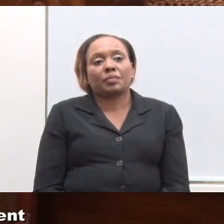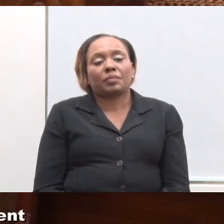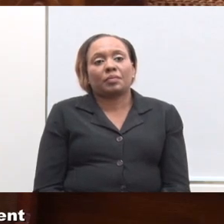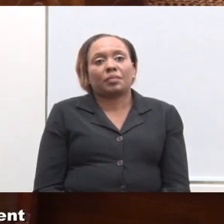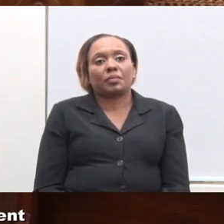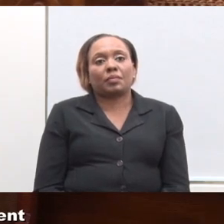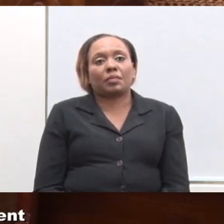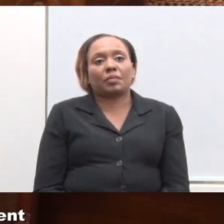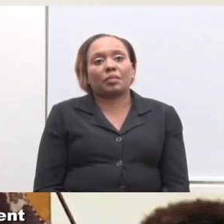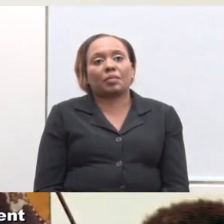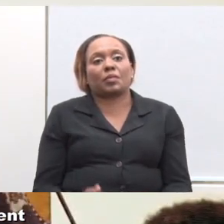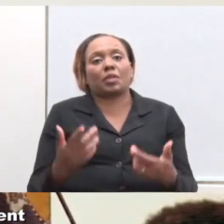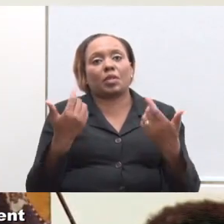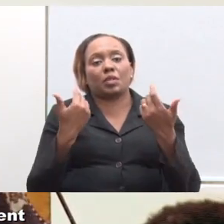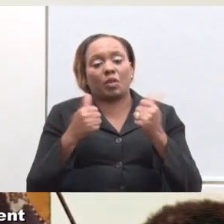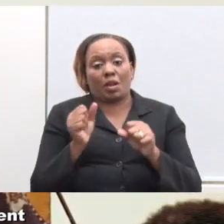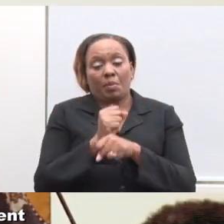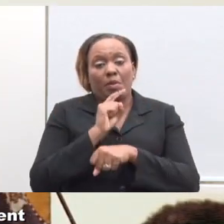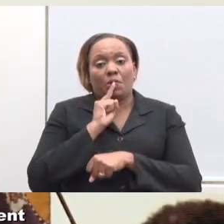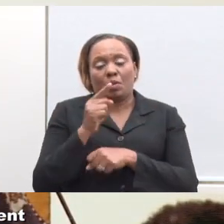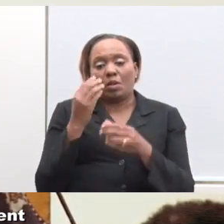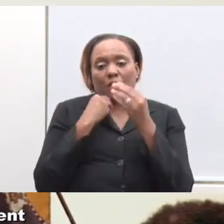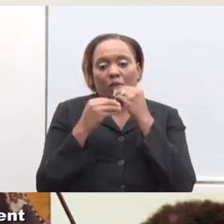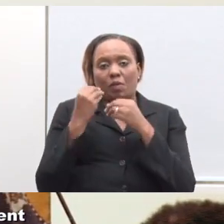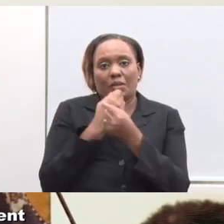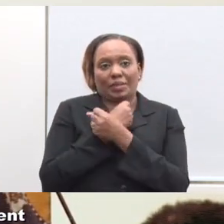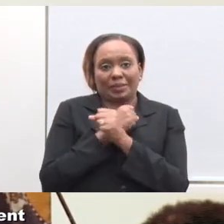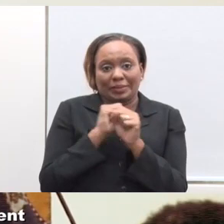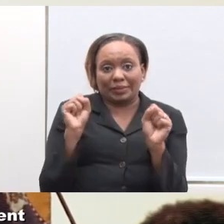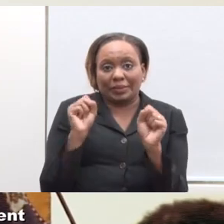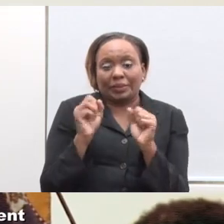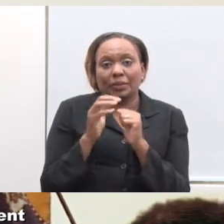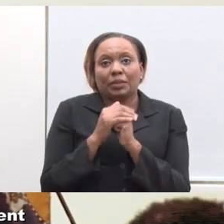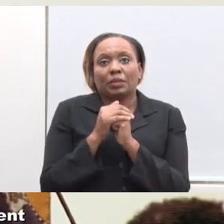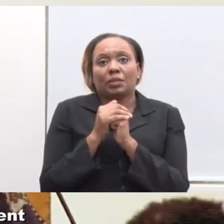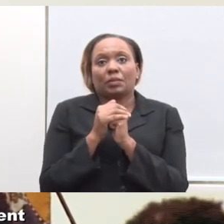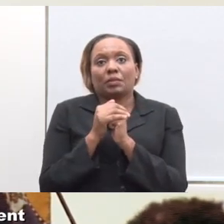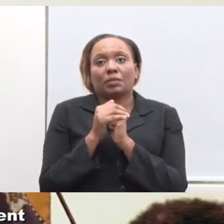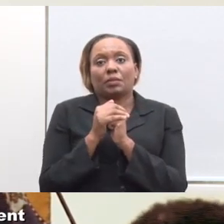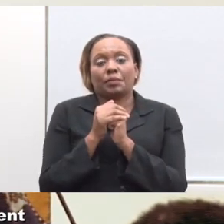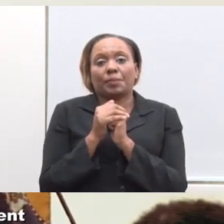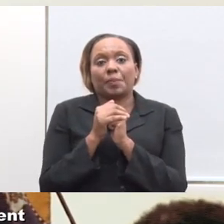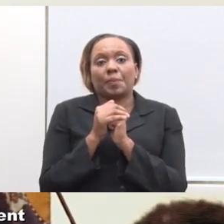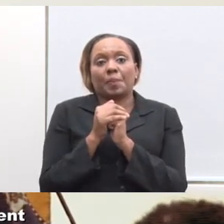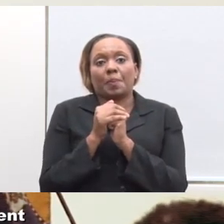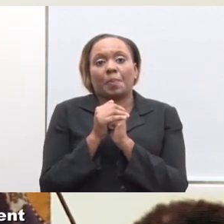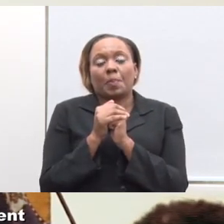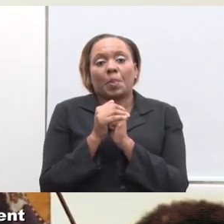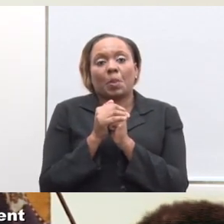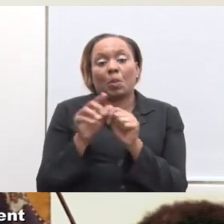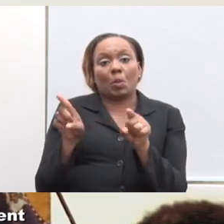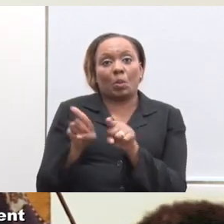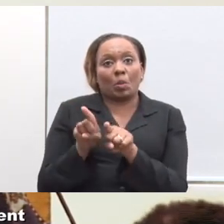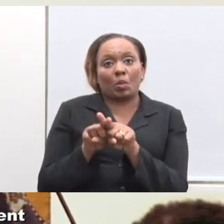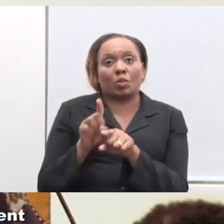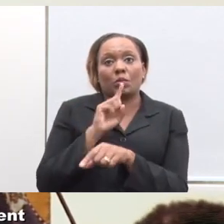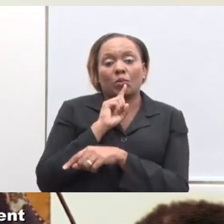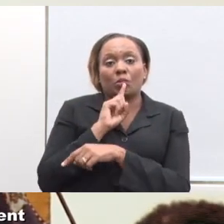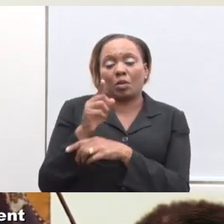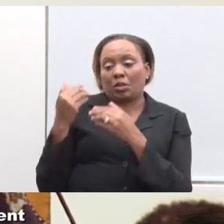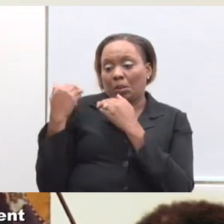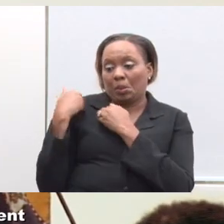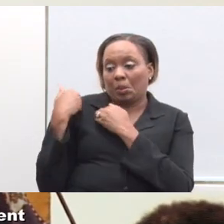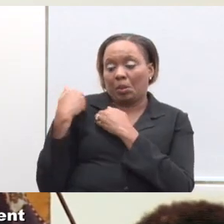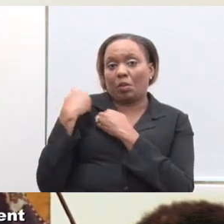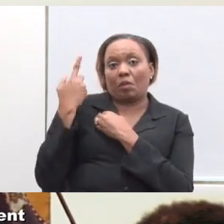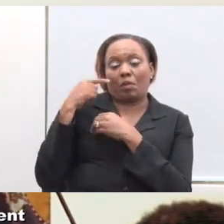food supply of sanitary and hygiene items, and who also has been charged with the